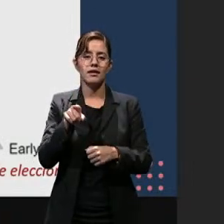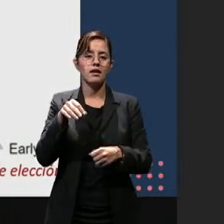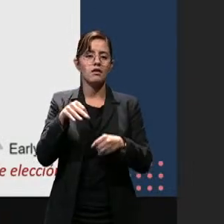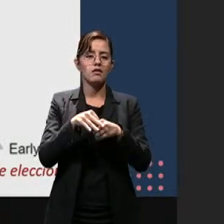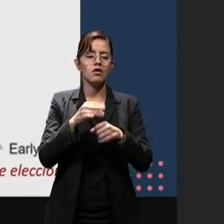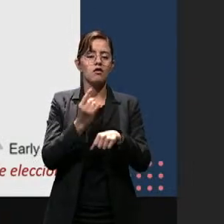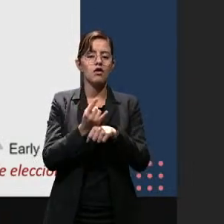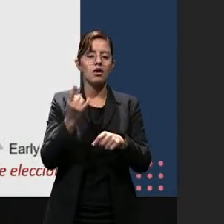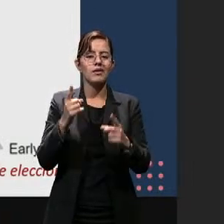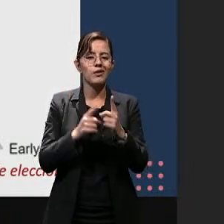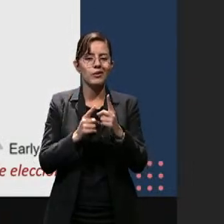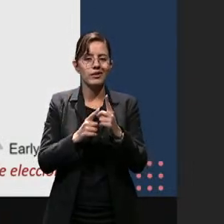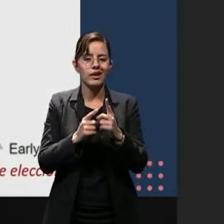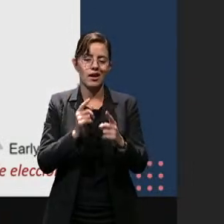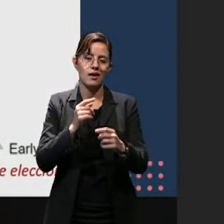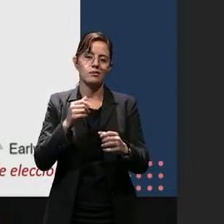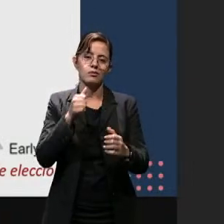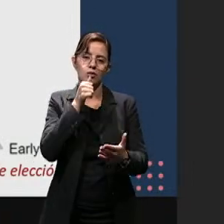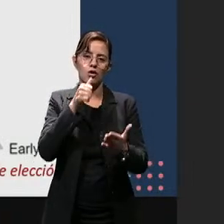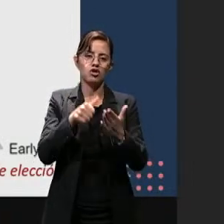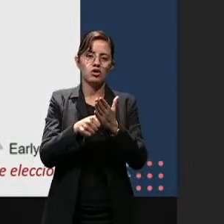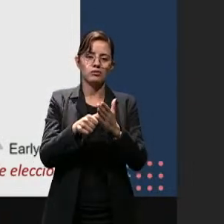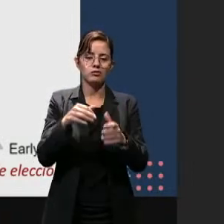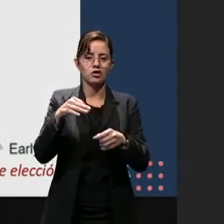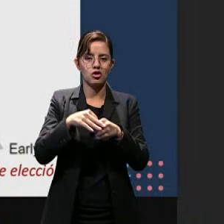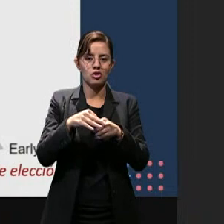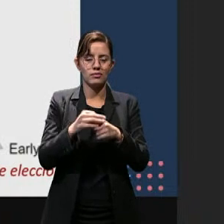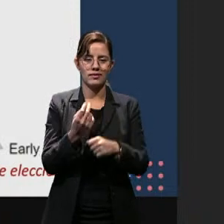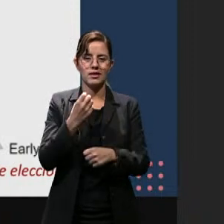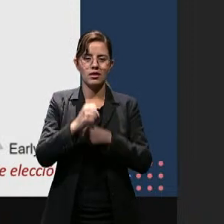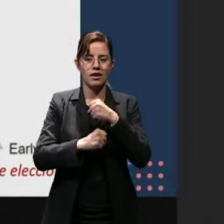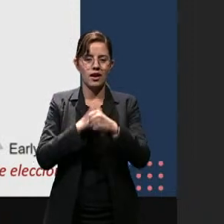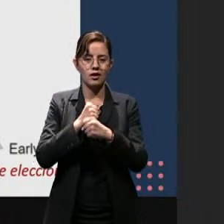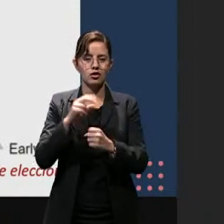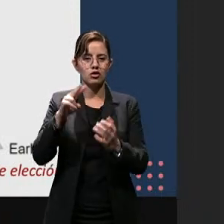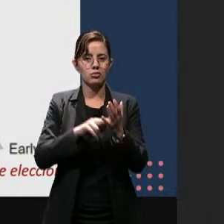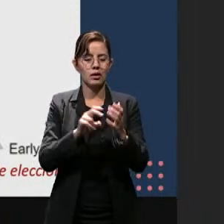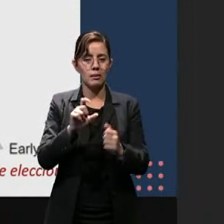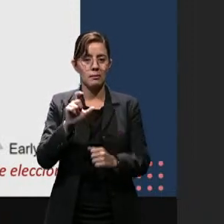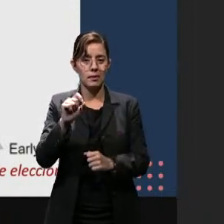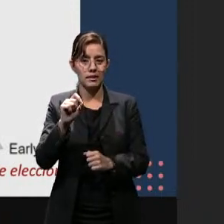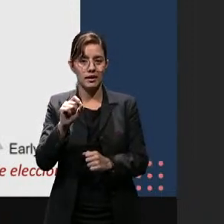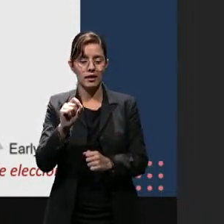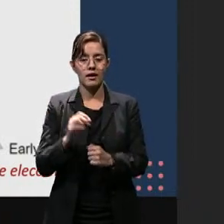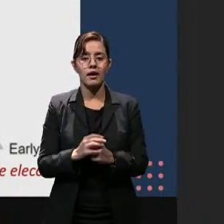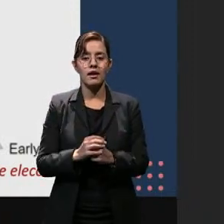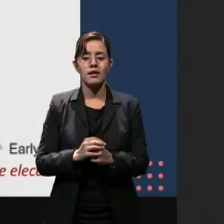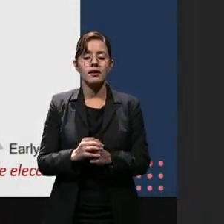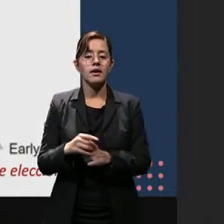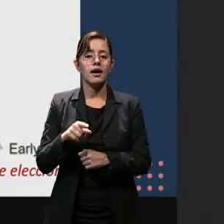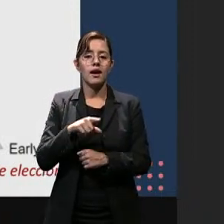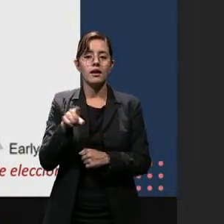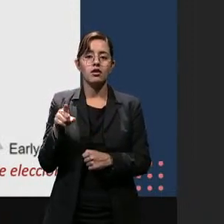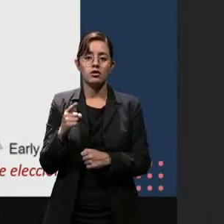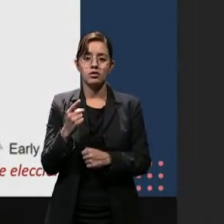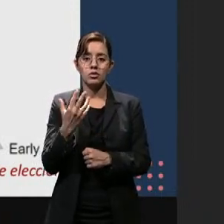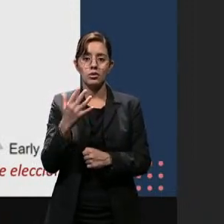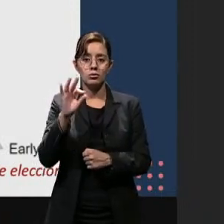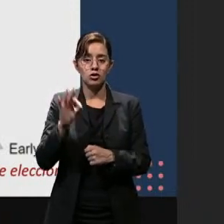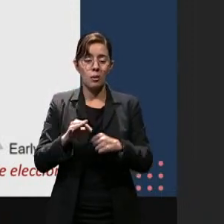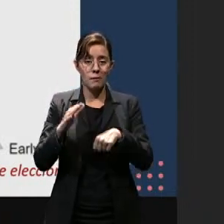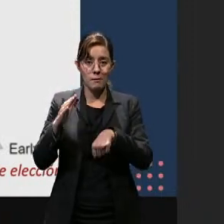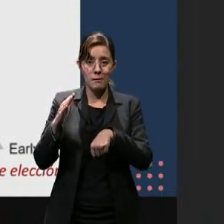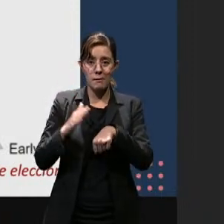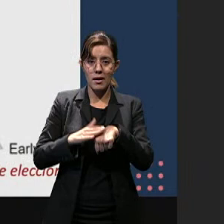than half of our voters voted before election day even occurred. And because of the global pandemic, many of them